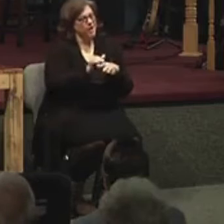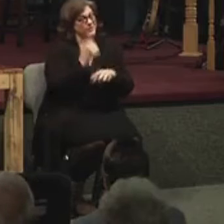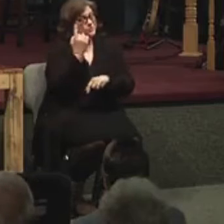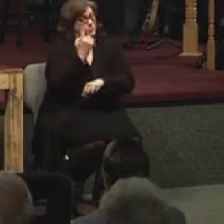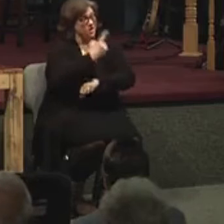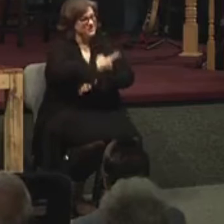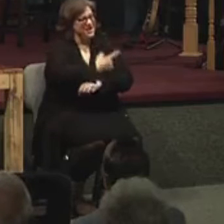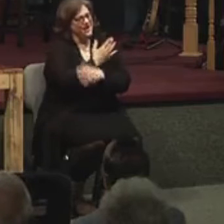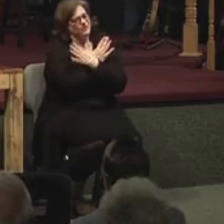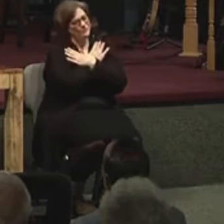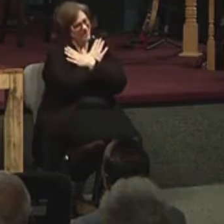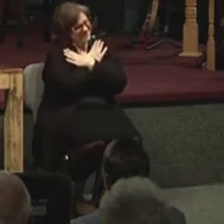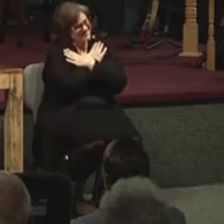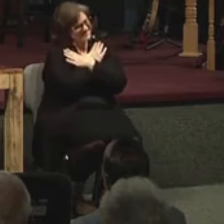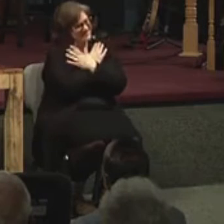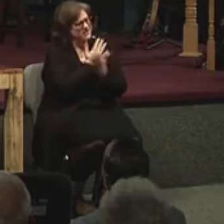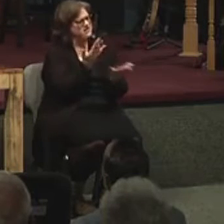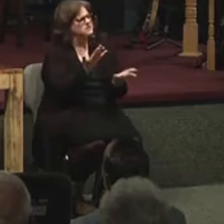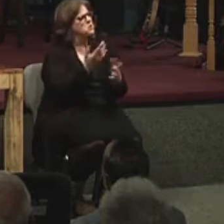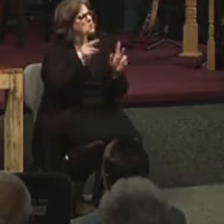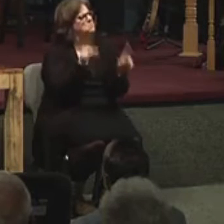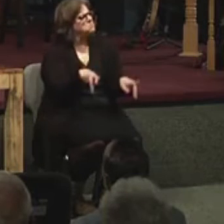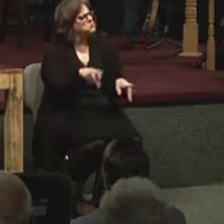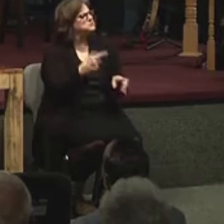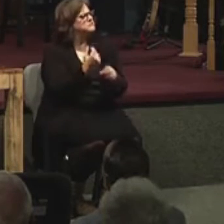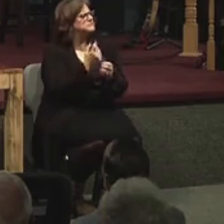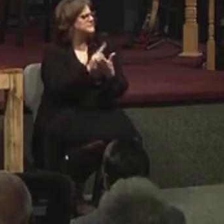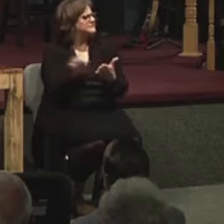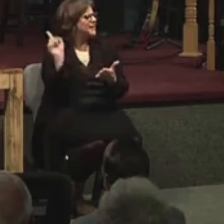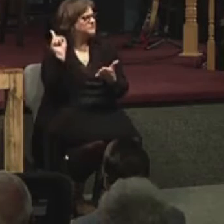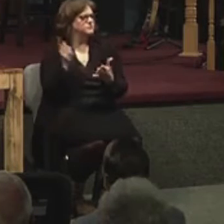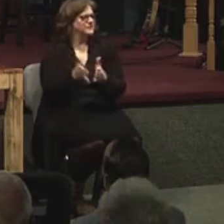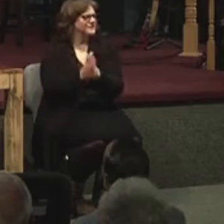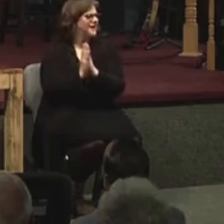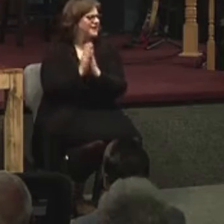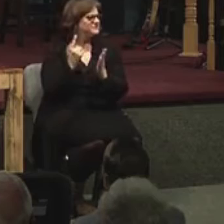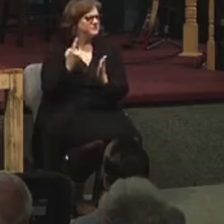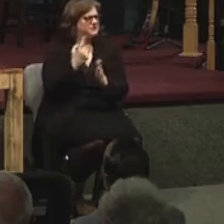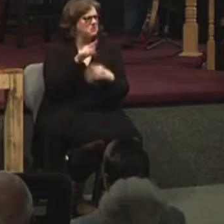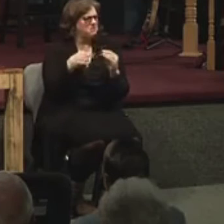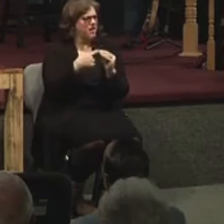Someone asked me about Sabbath last week. And I was like, well, this is coming up. But